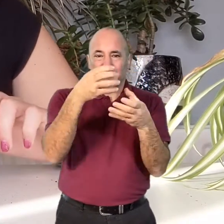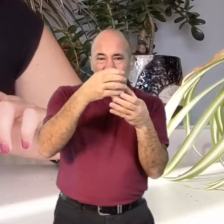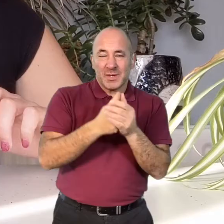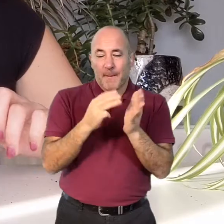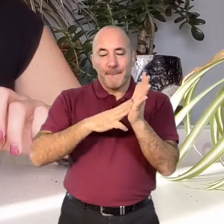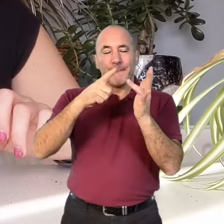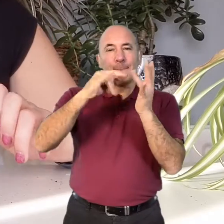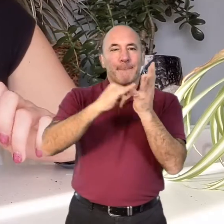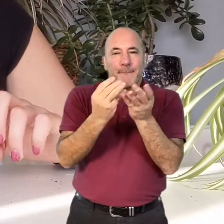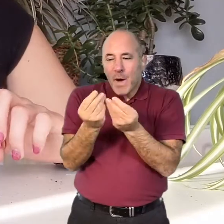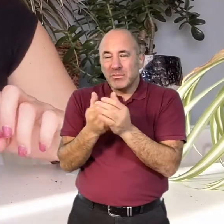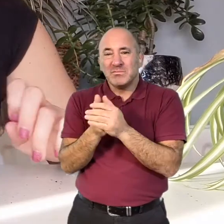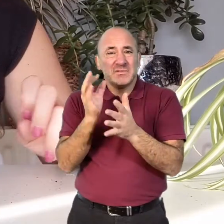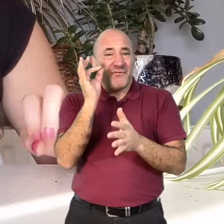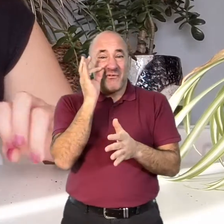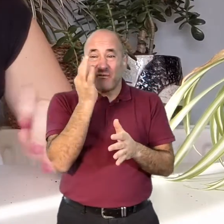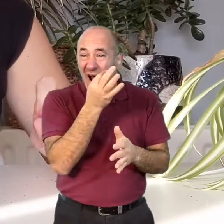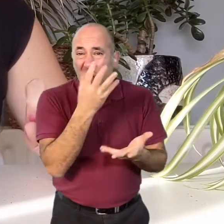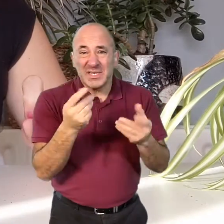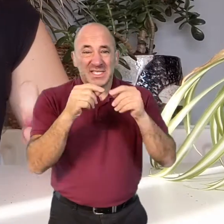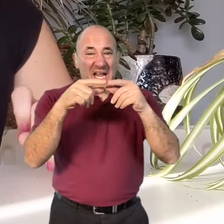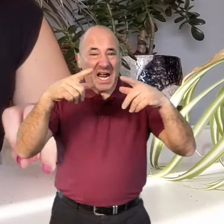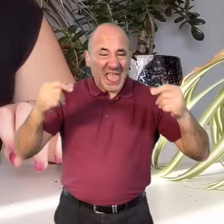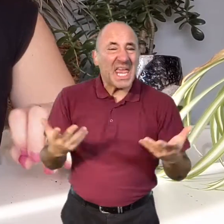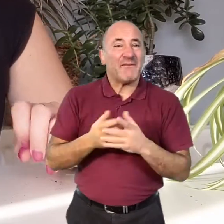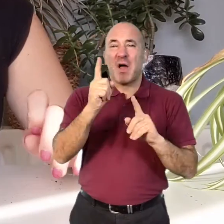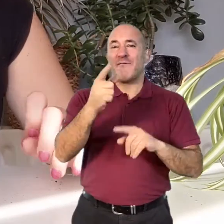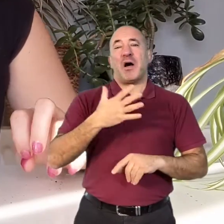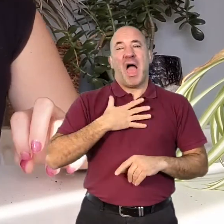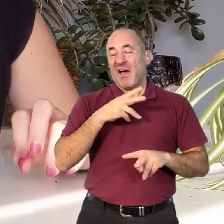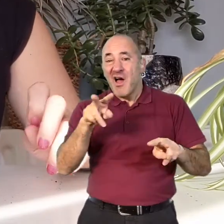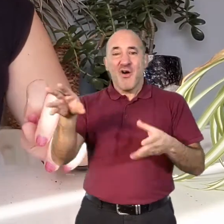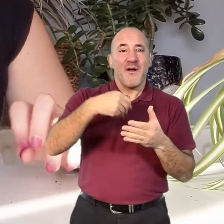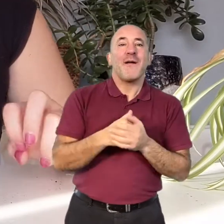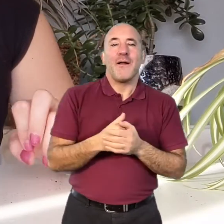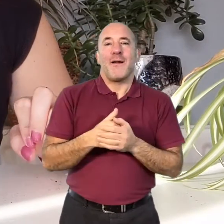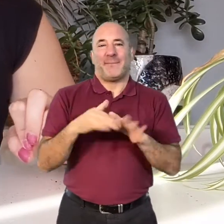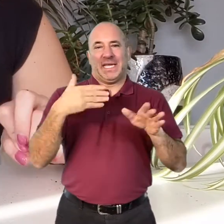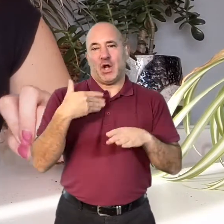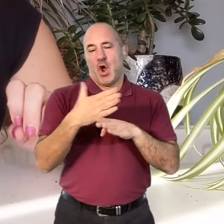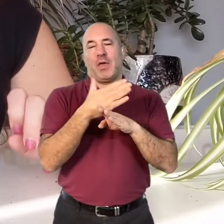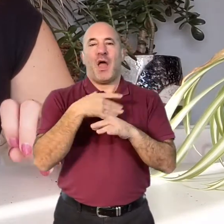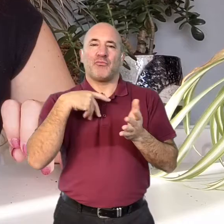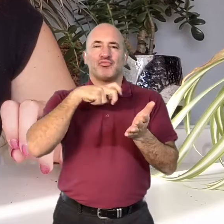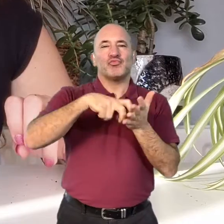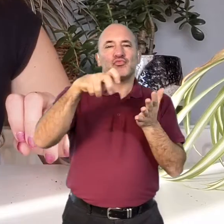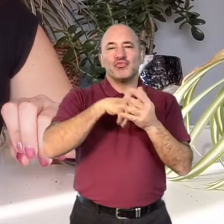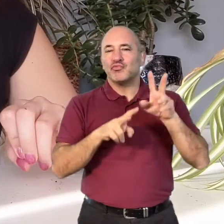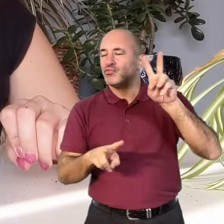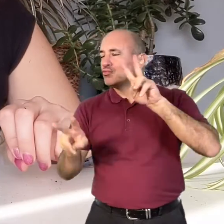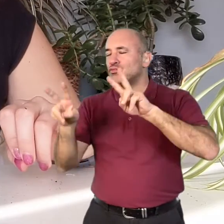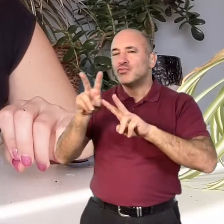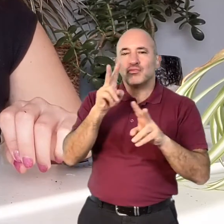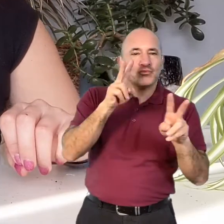maybe flowers, leaves, anything that you like the look of. So I went on a sensory walk earlier